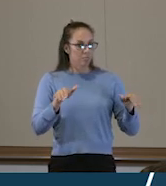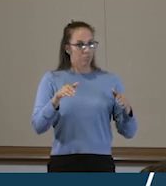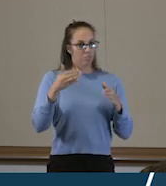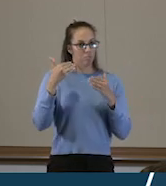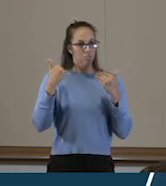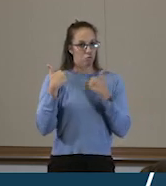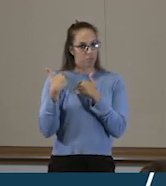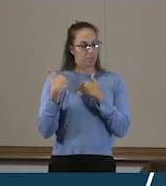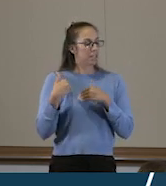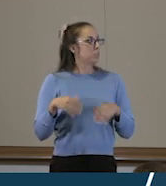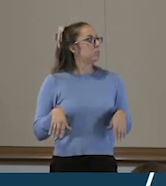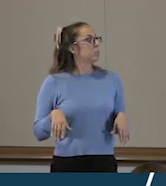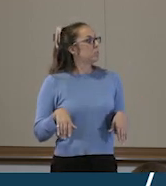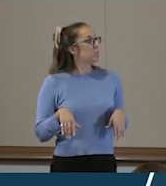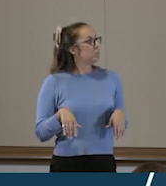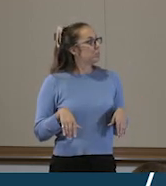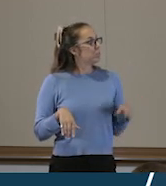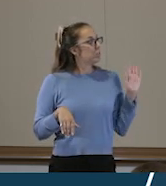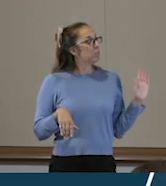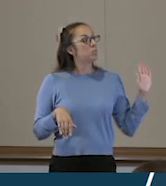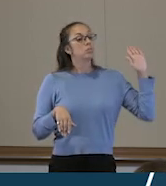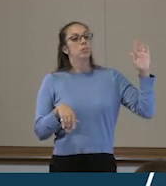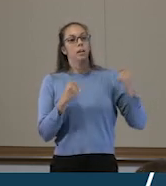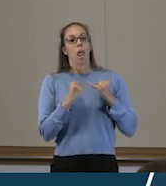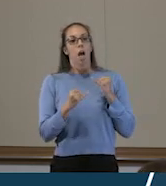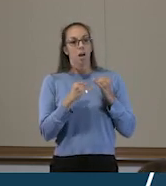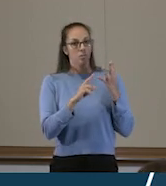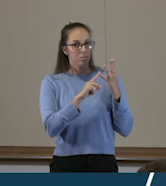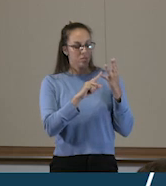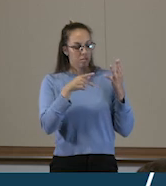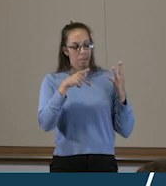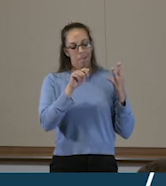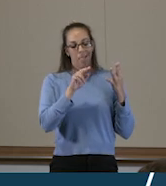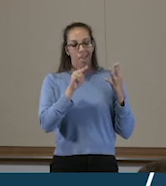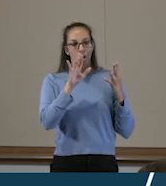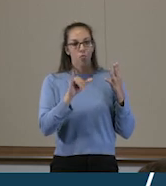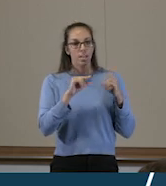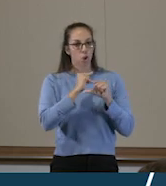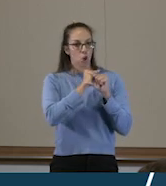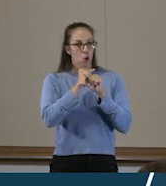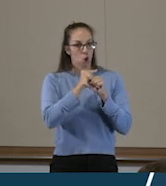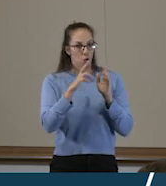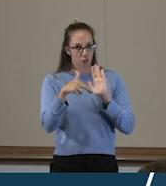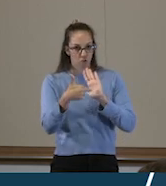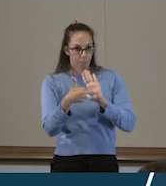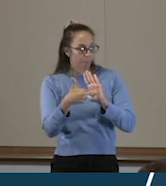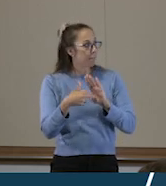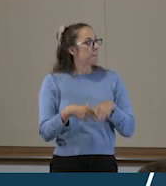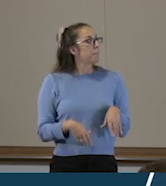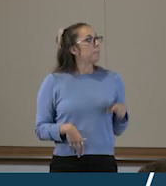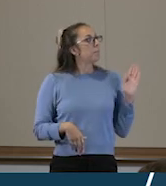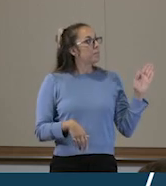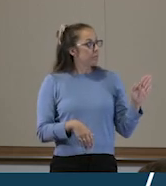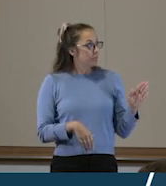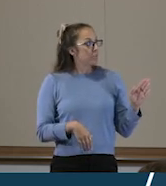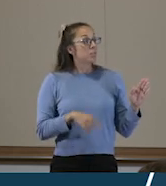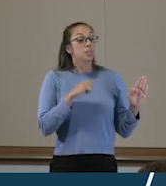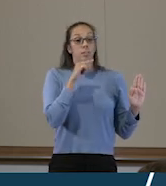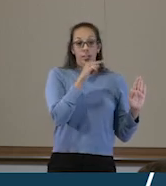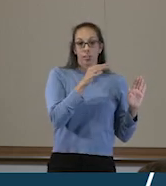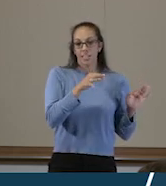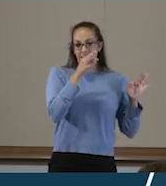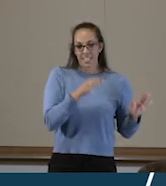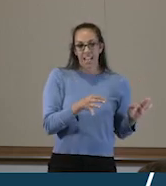Plenary guardianship requires an examining committee and a court finding that the individual is totally incapacitated,